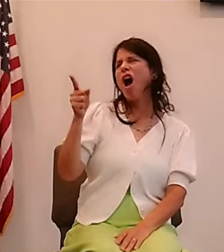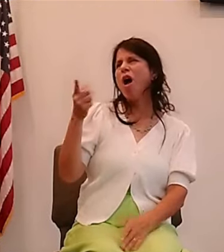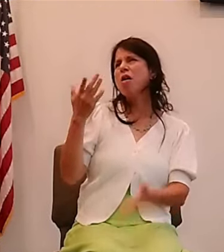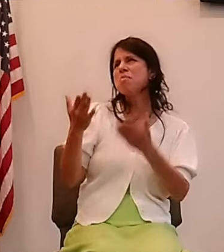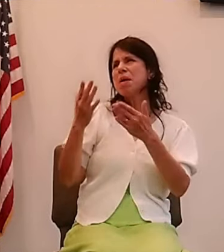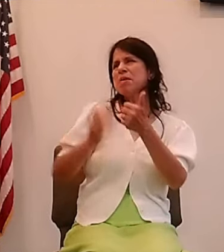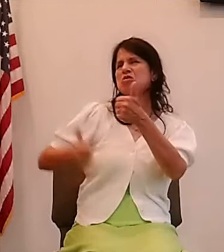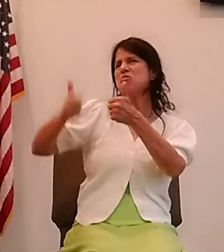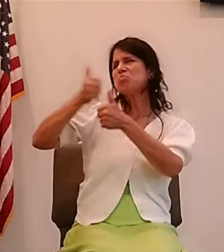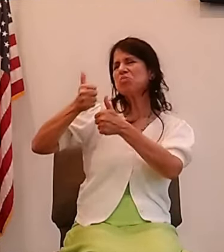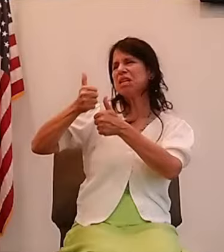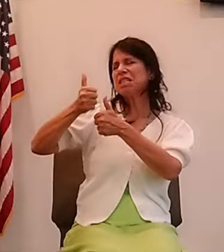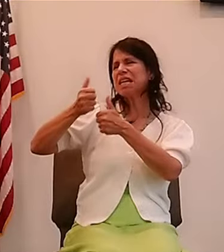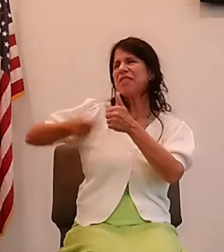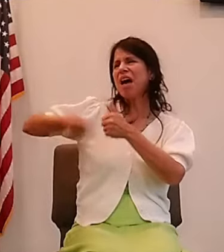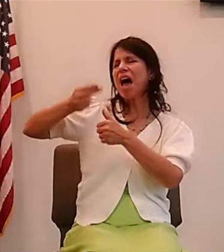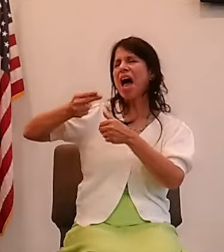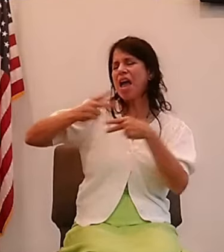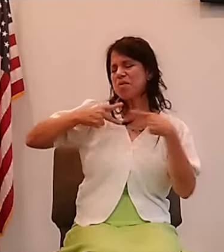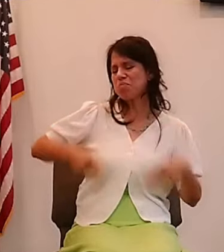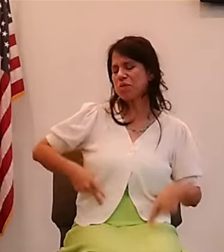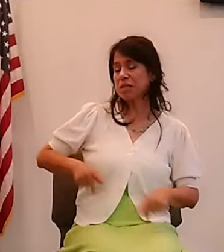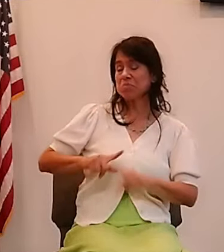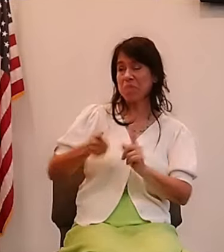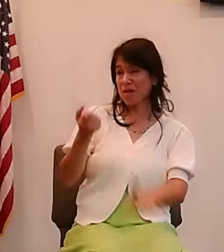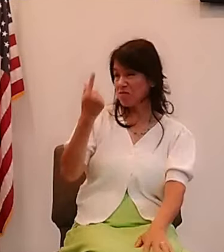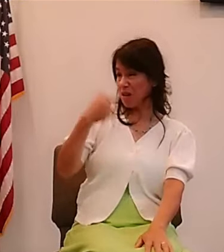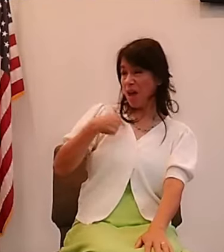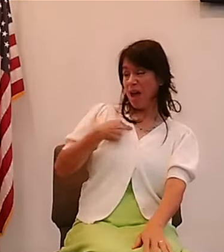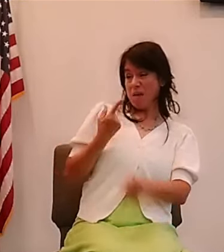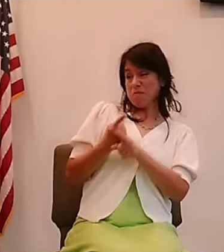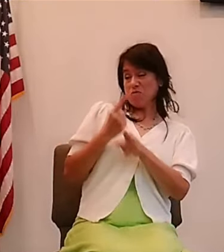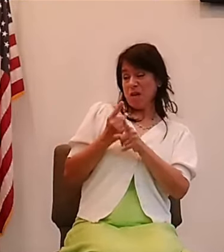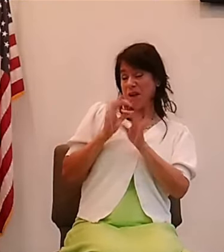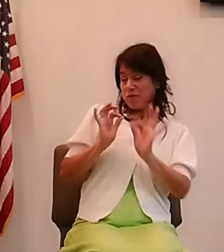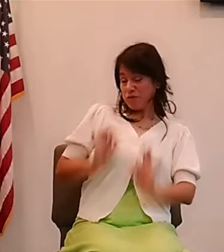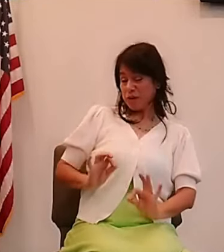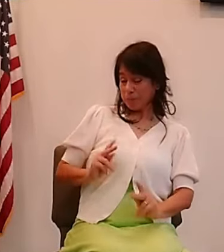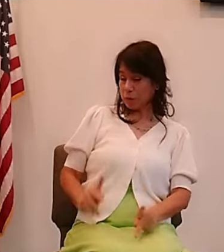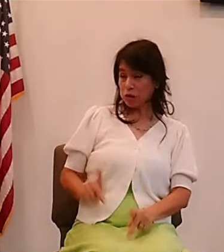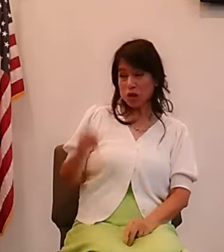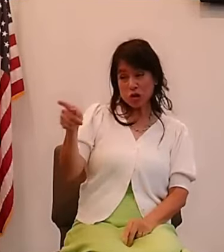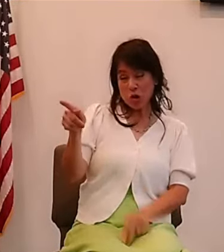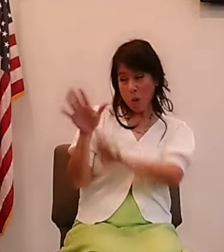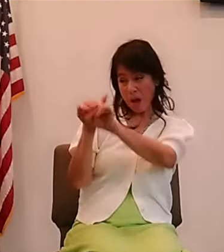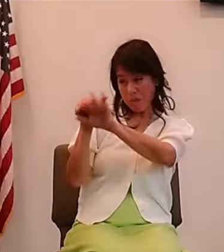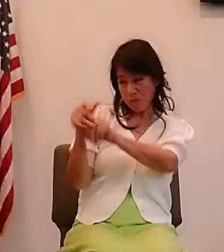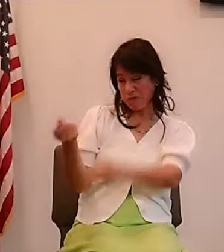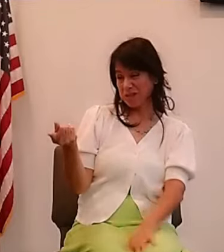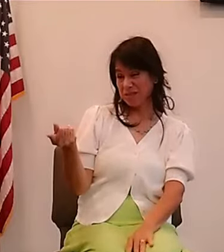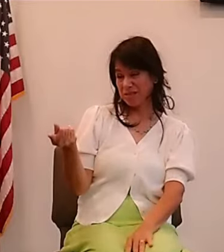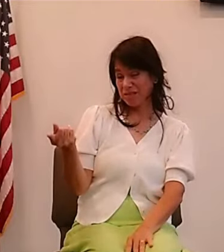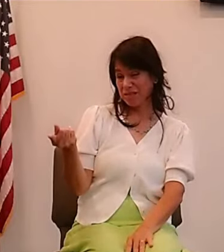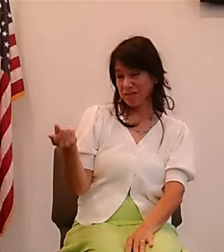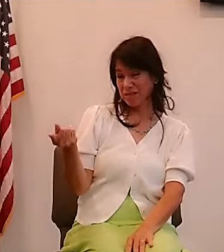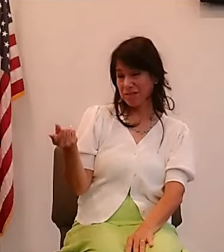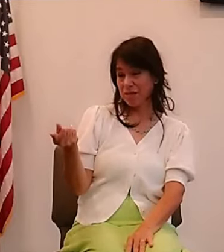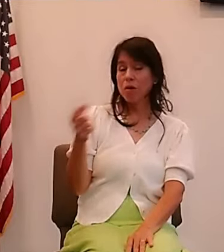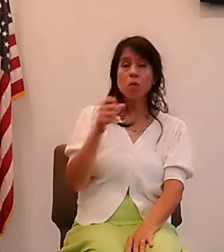and the chief priests and the highest in Israel, but I'm the one living a righteous life. You folks are really the hypocrites. We don't